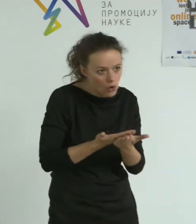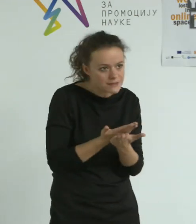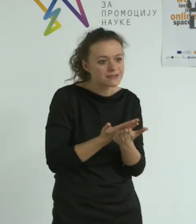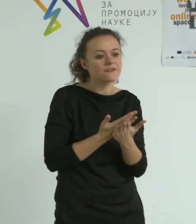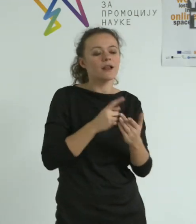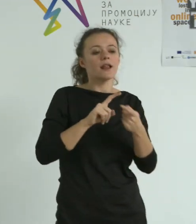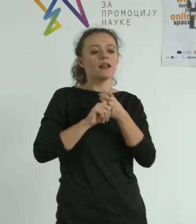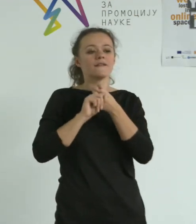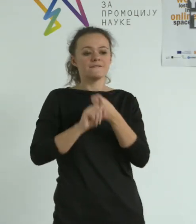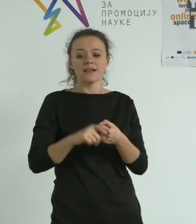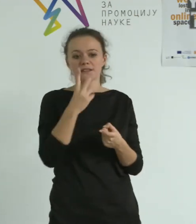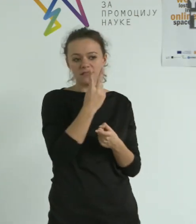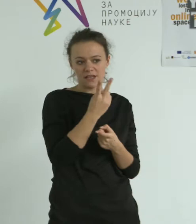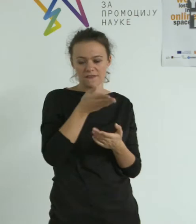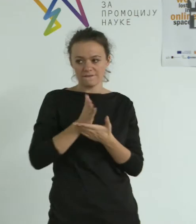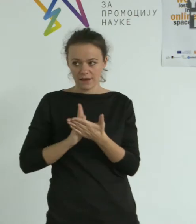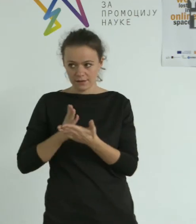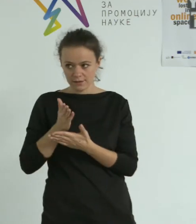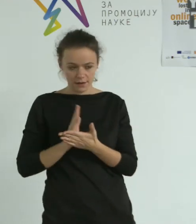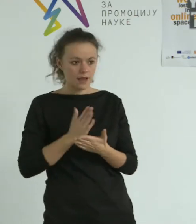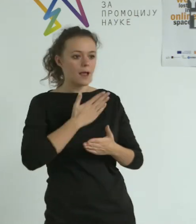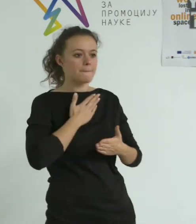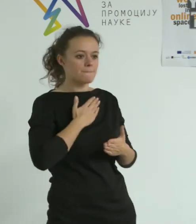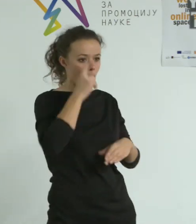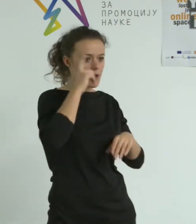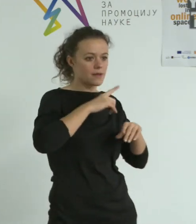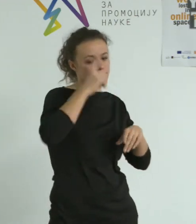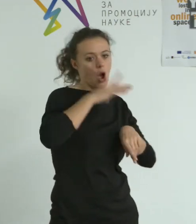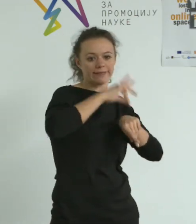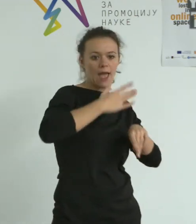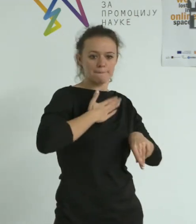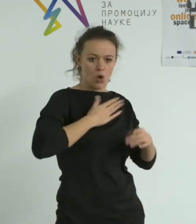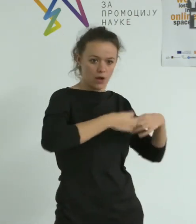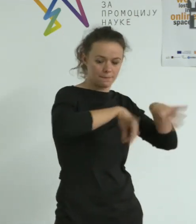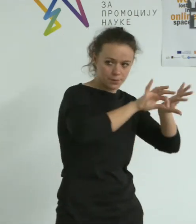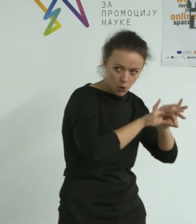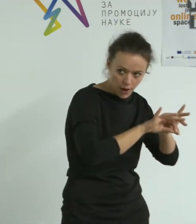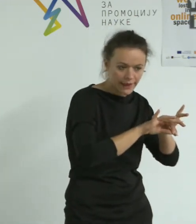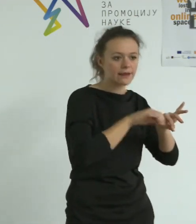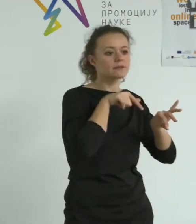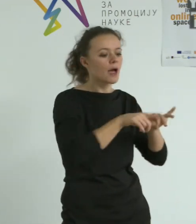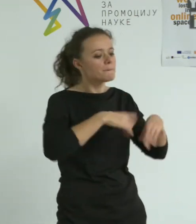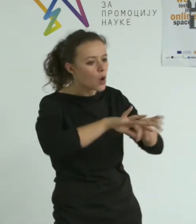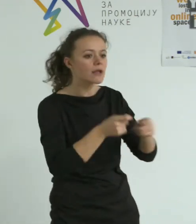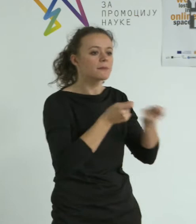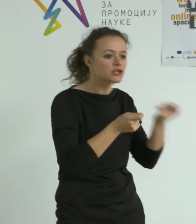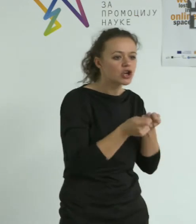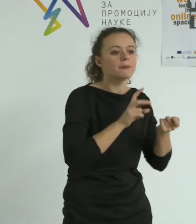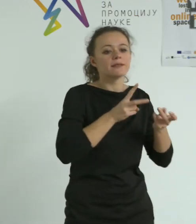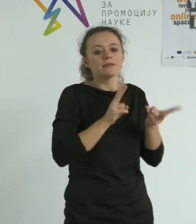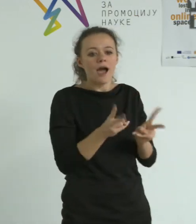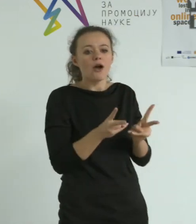it contained 2 parts. One of it is my idea, my project, and it was sort of project management, how to come from an idea